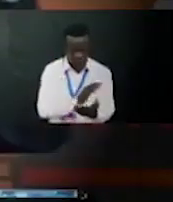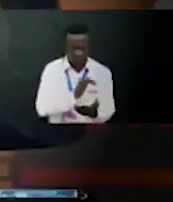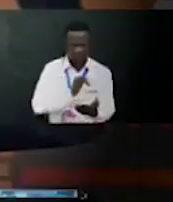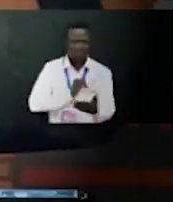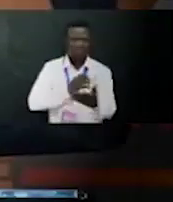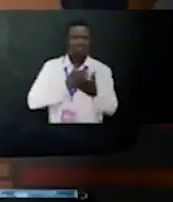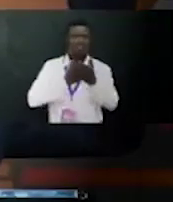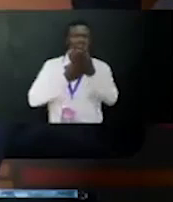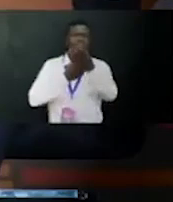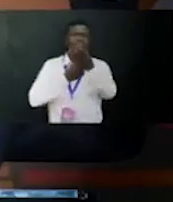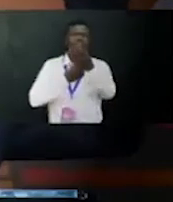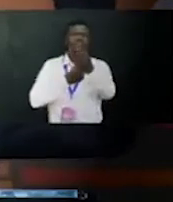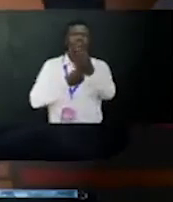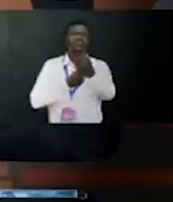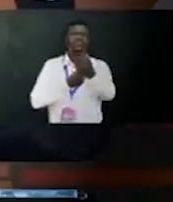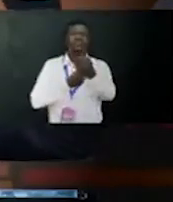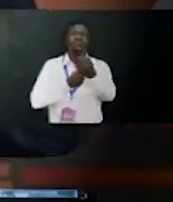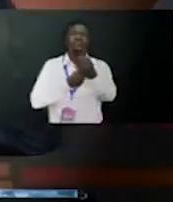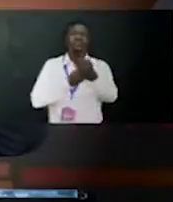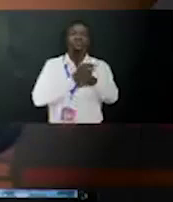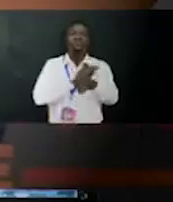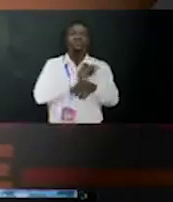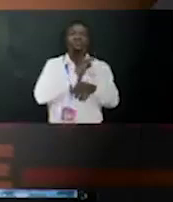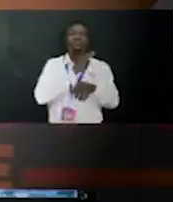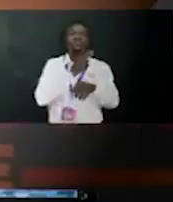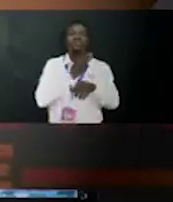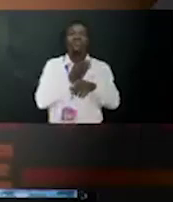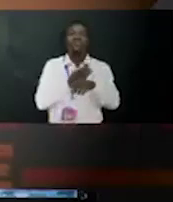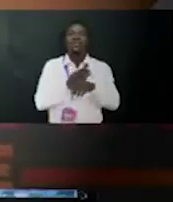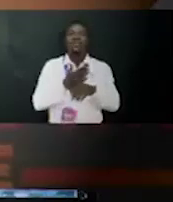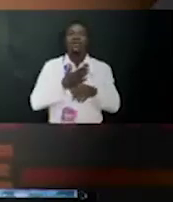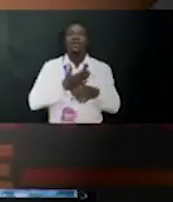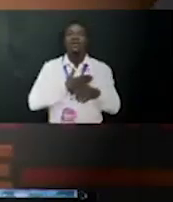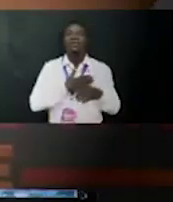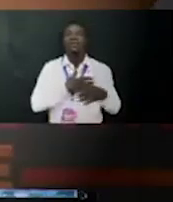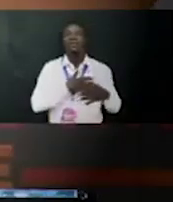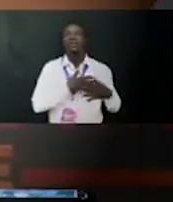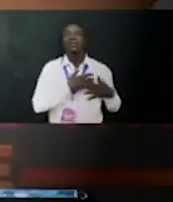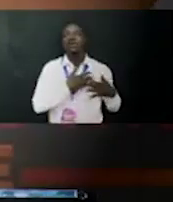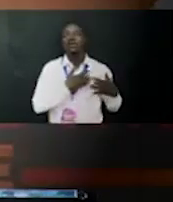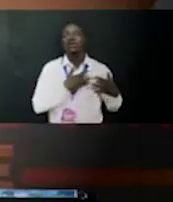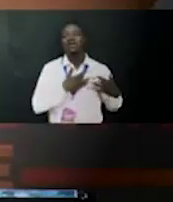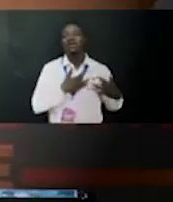in Jesus, the mighty Jesus. Oh, my